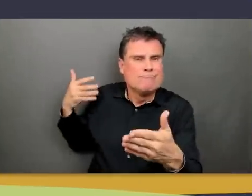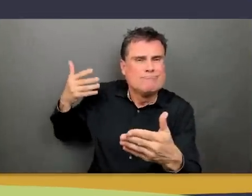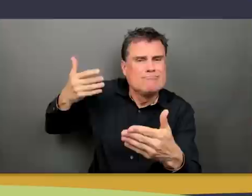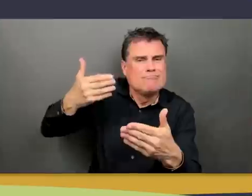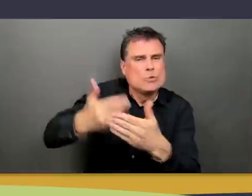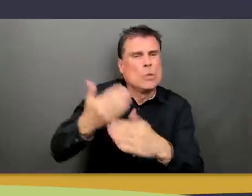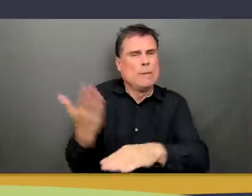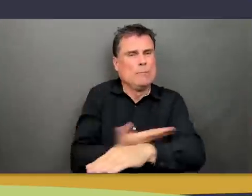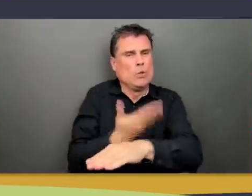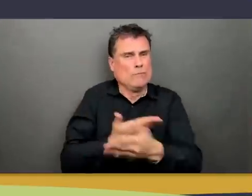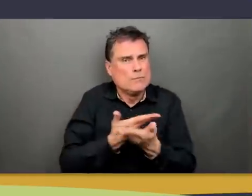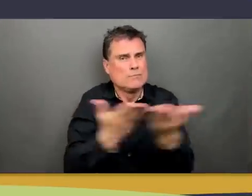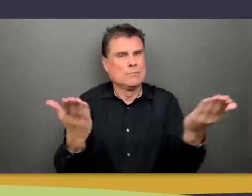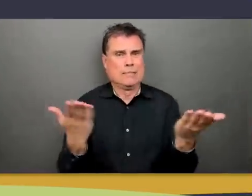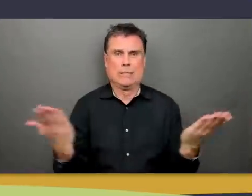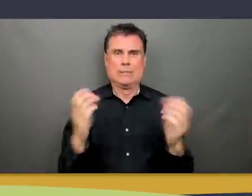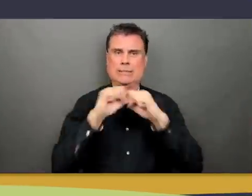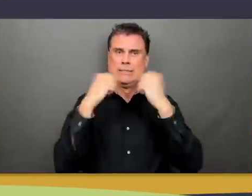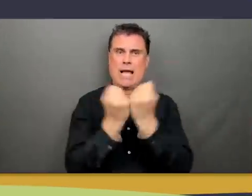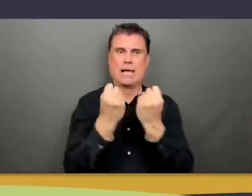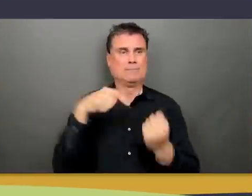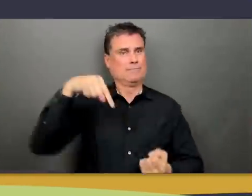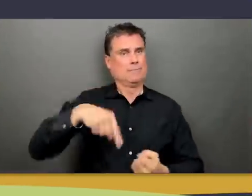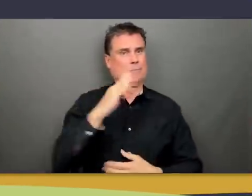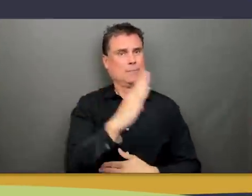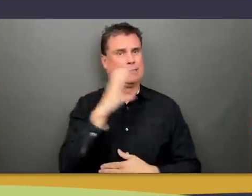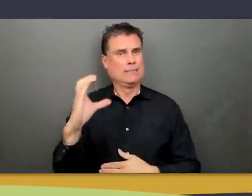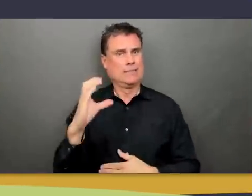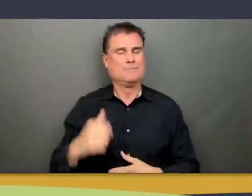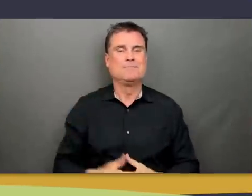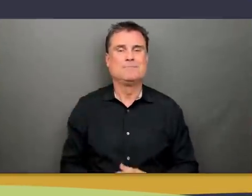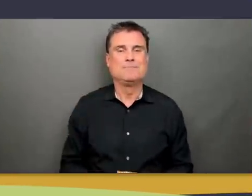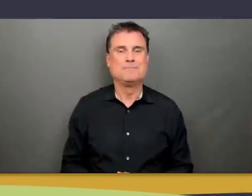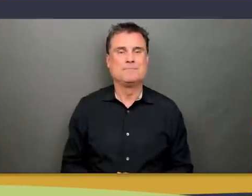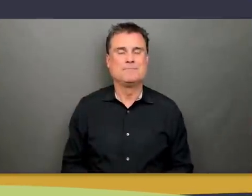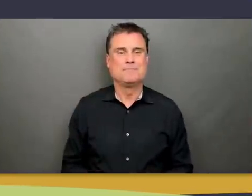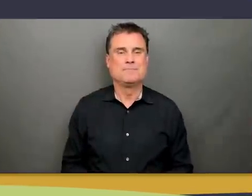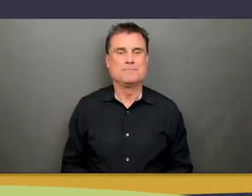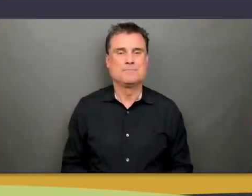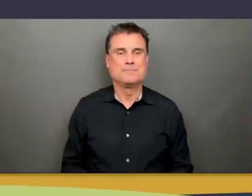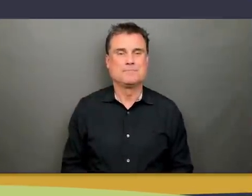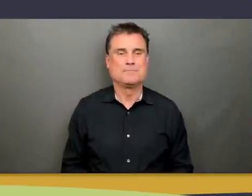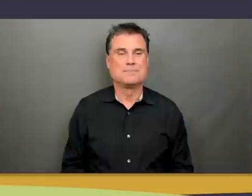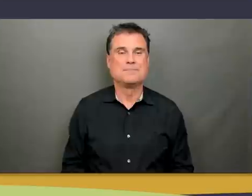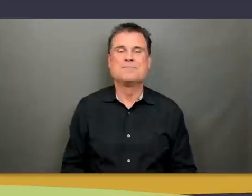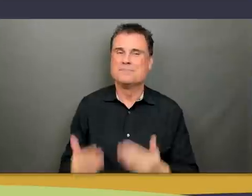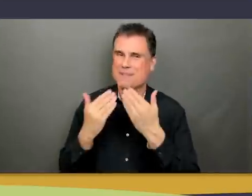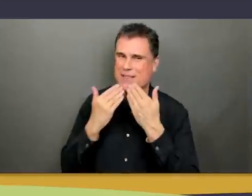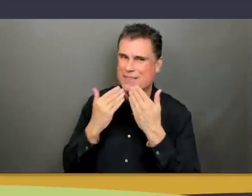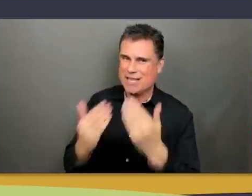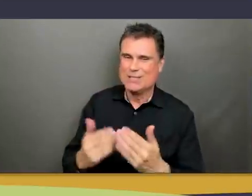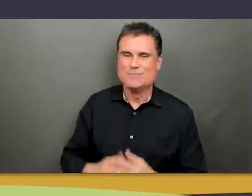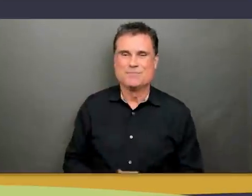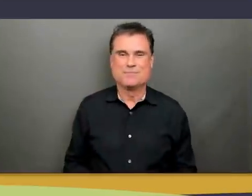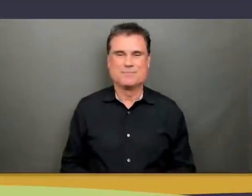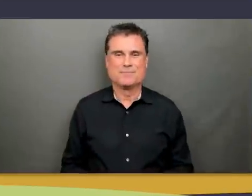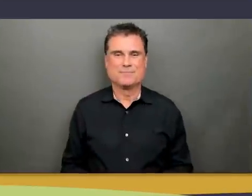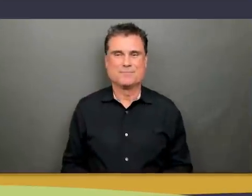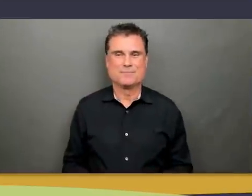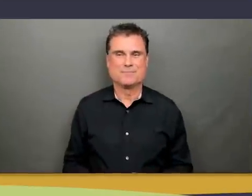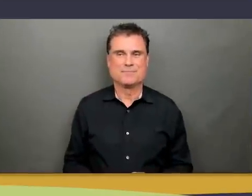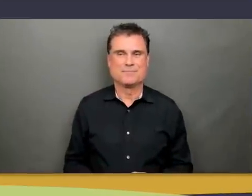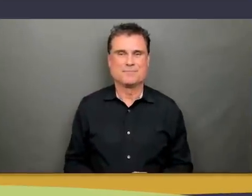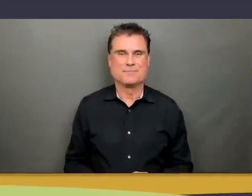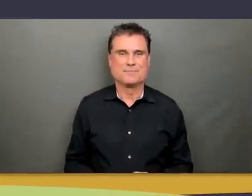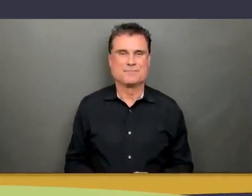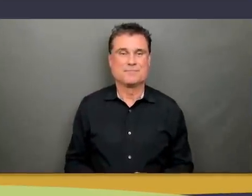our awards show. Thank you, Parliamentary Secretary. As a member of the province's Multiculturalism